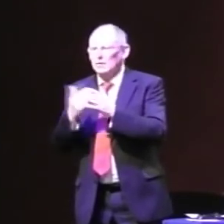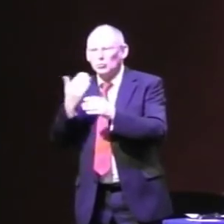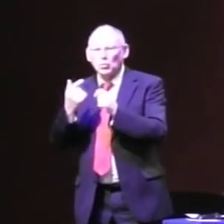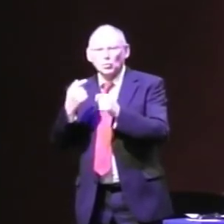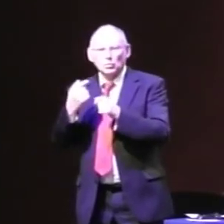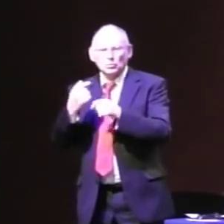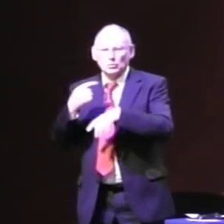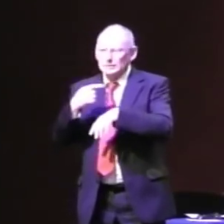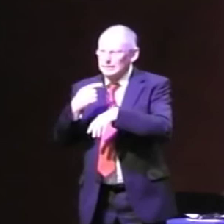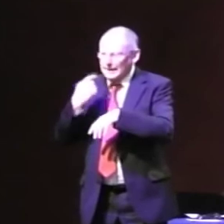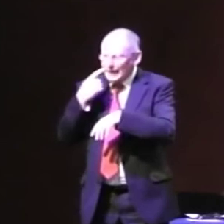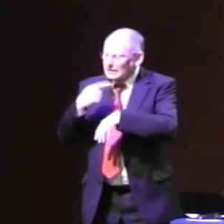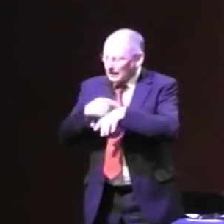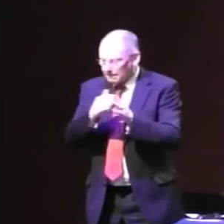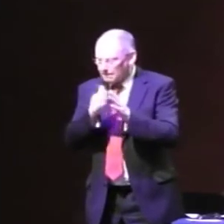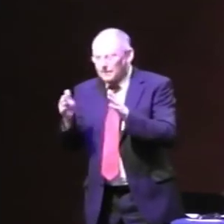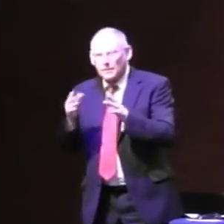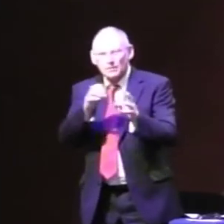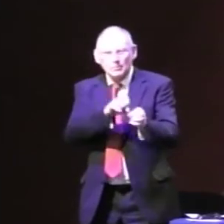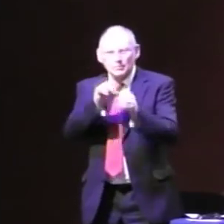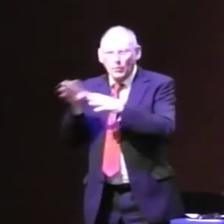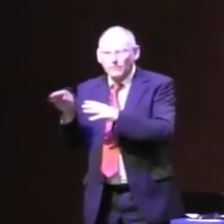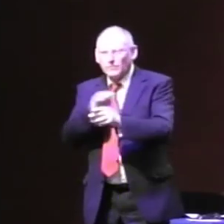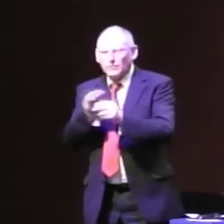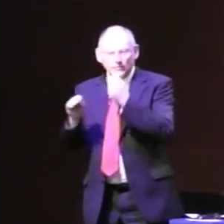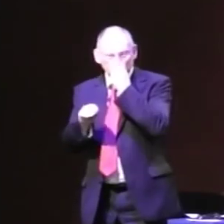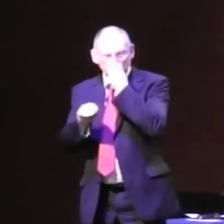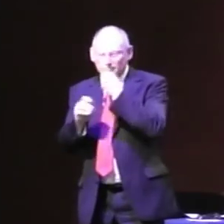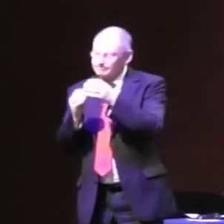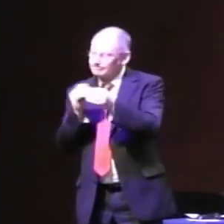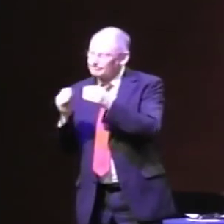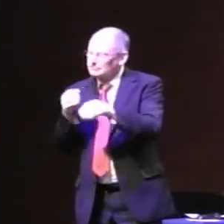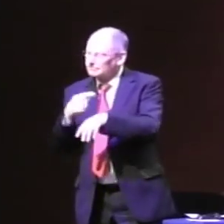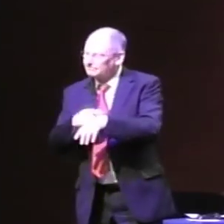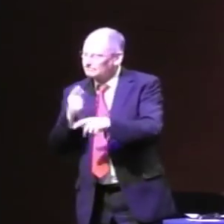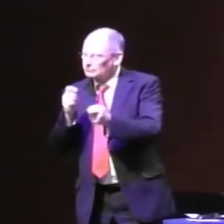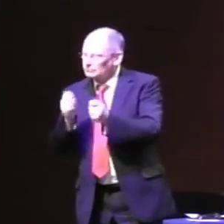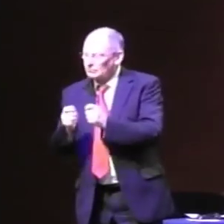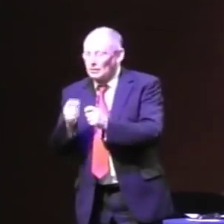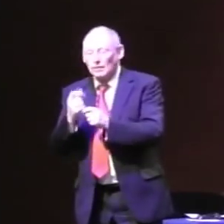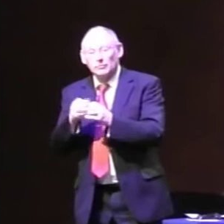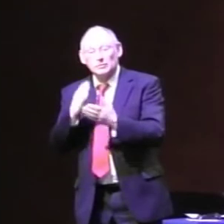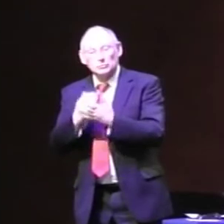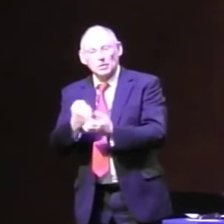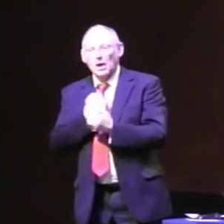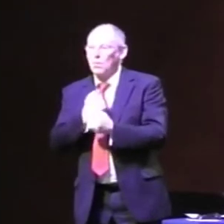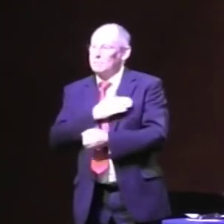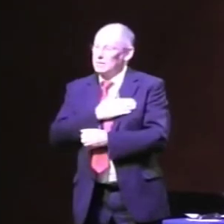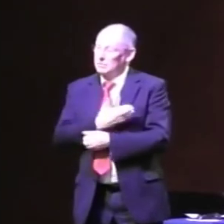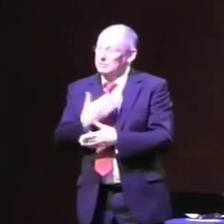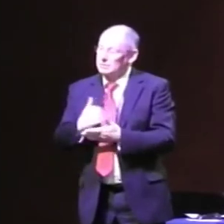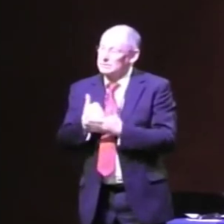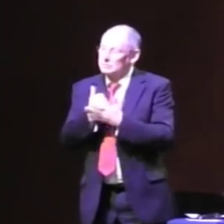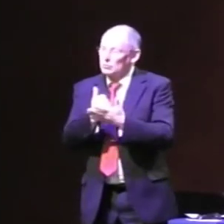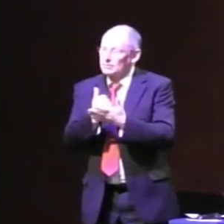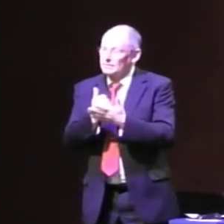to accommodate the move from one school to another. So we need to ensure that our members are supported in